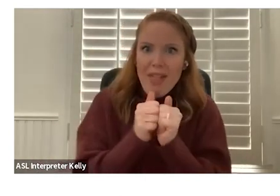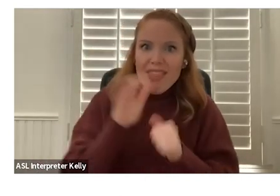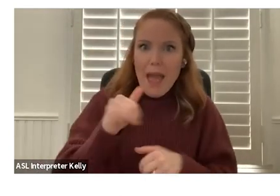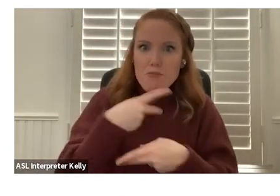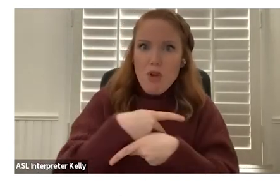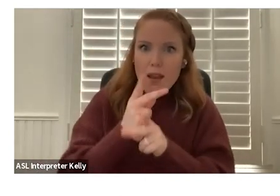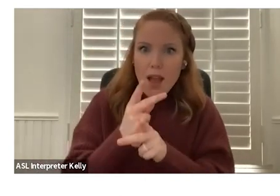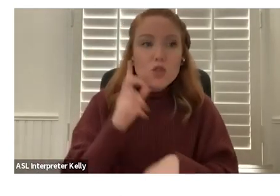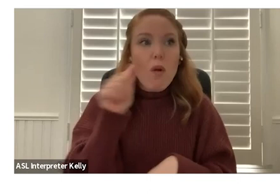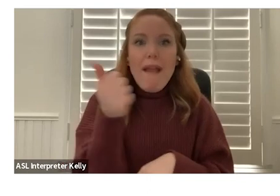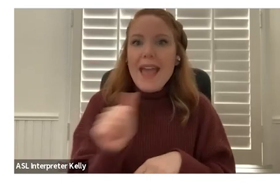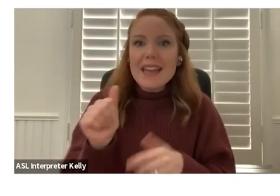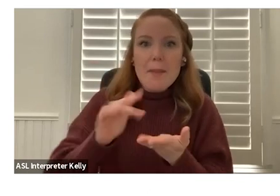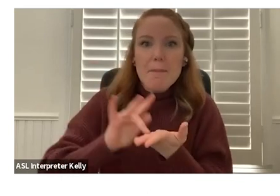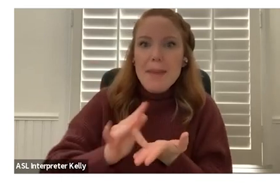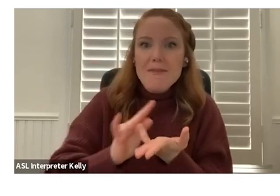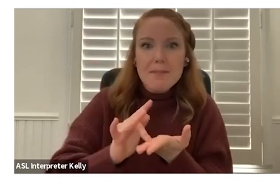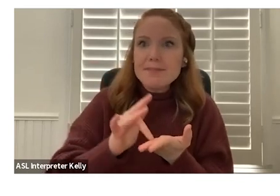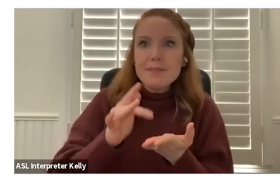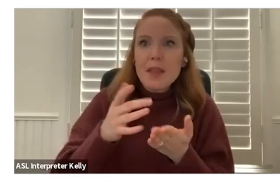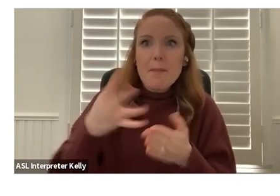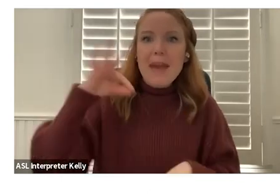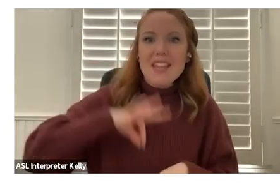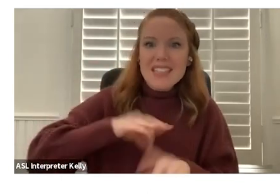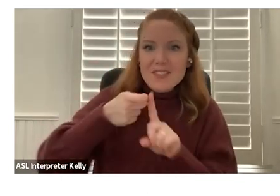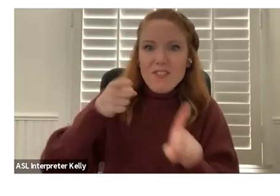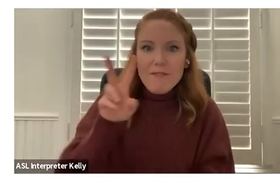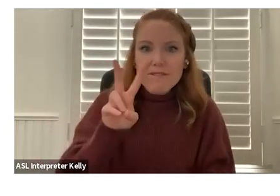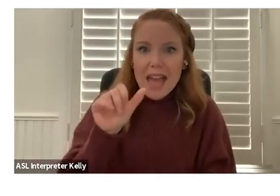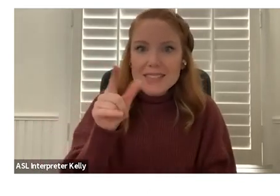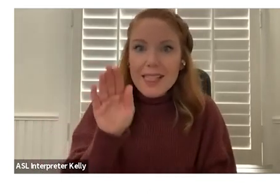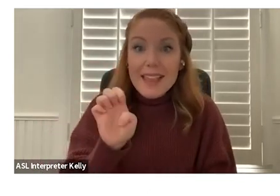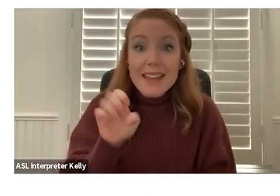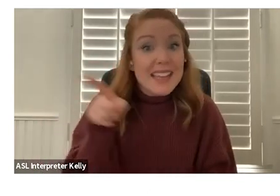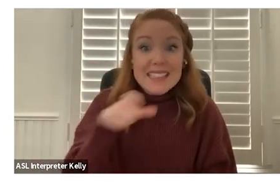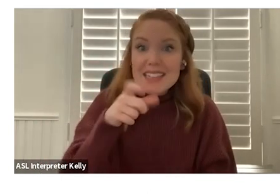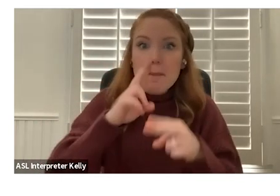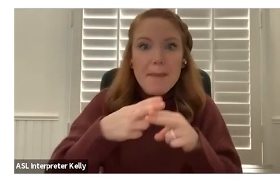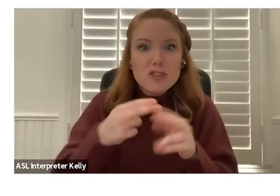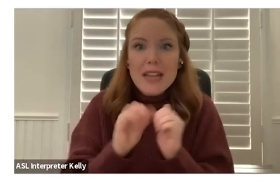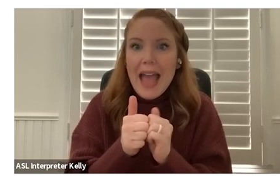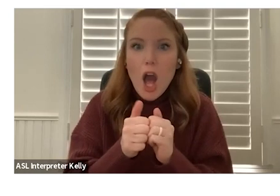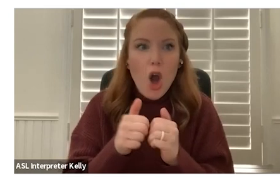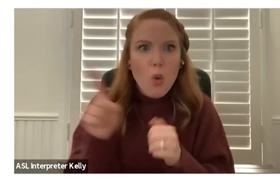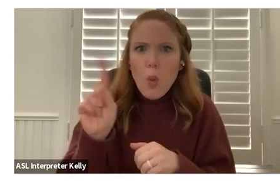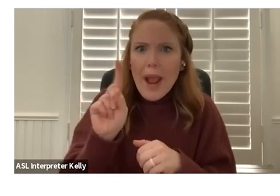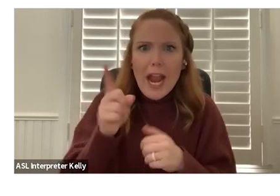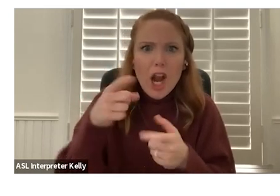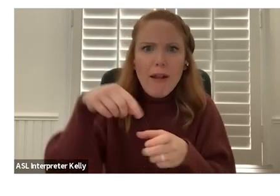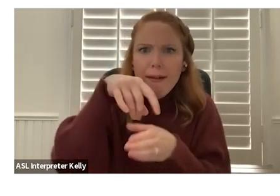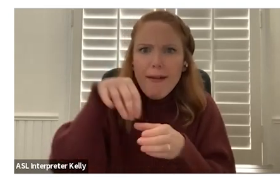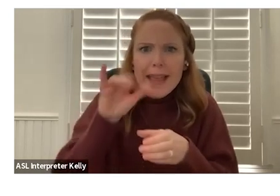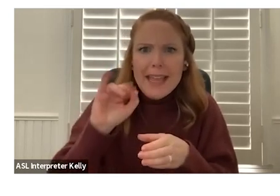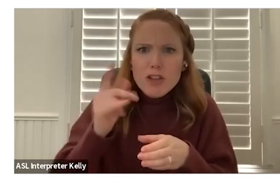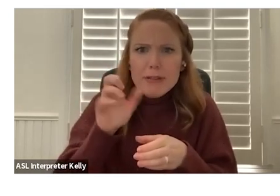of Orientalist and colonialist practices for the benefit of capitalist interest. We also have the soap industry, which